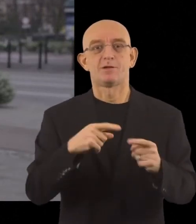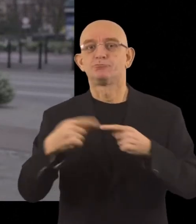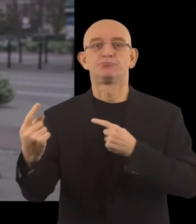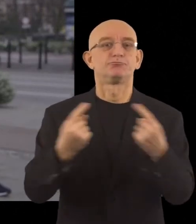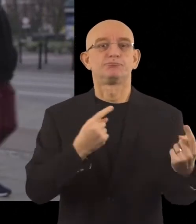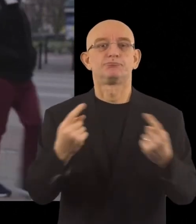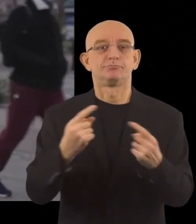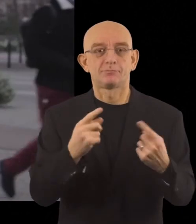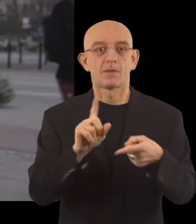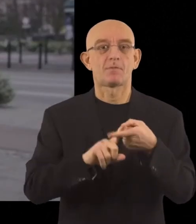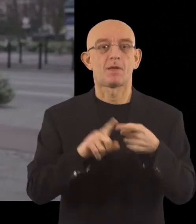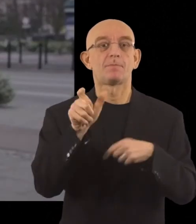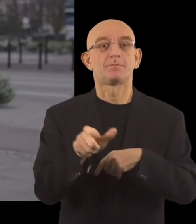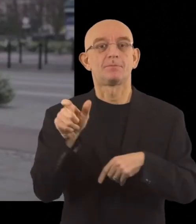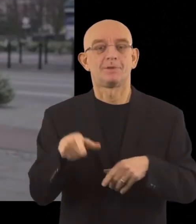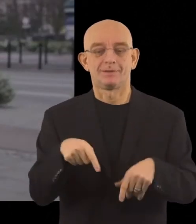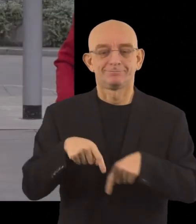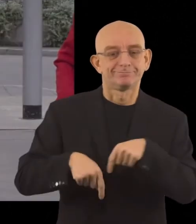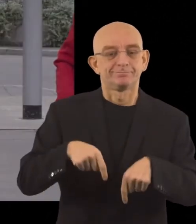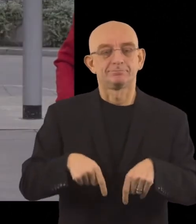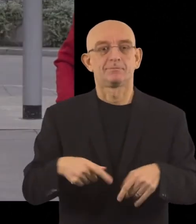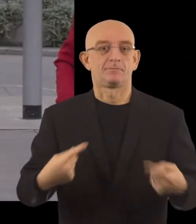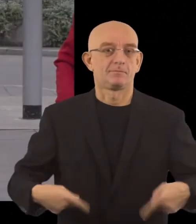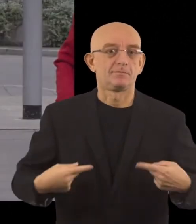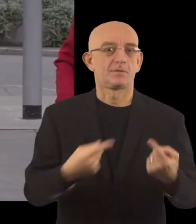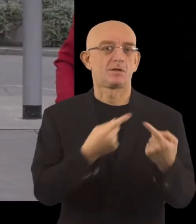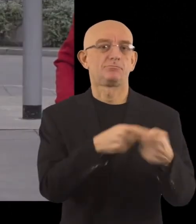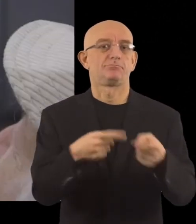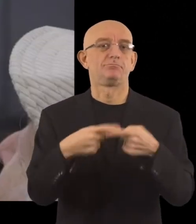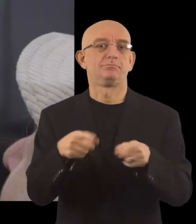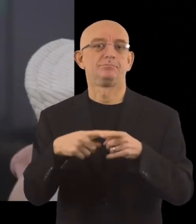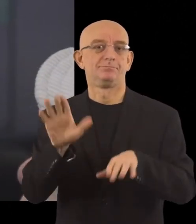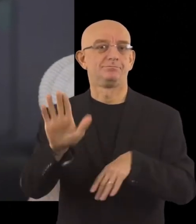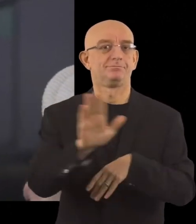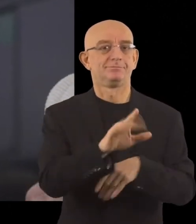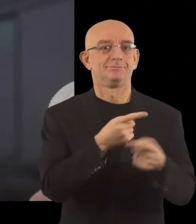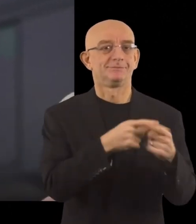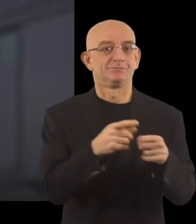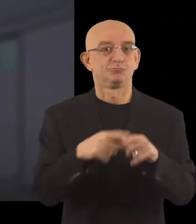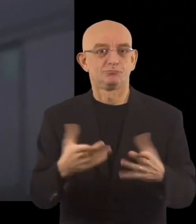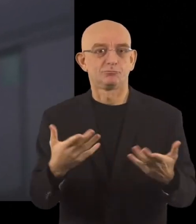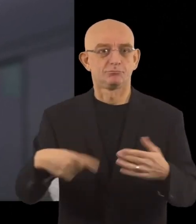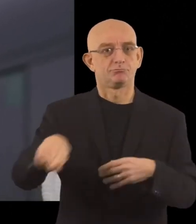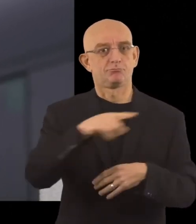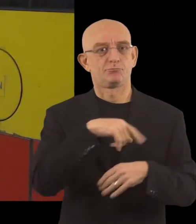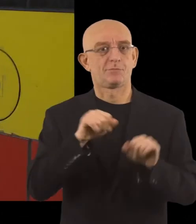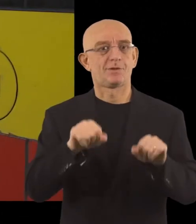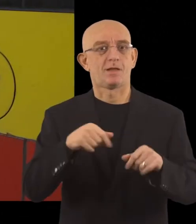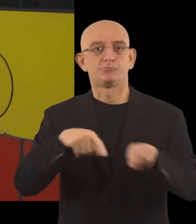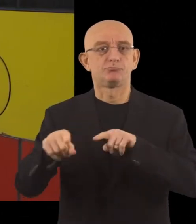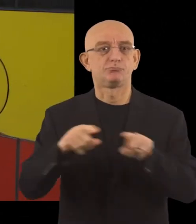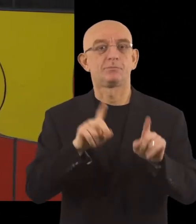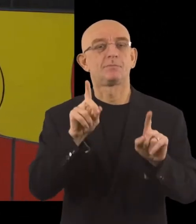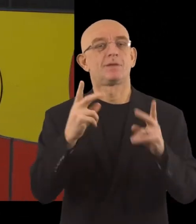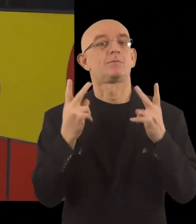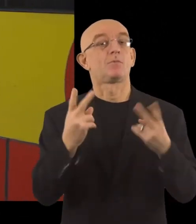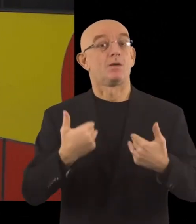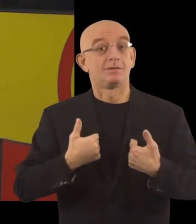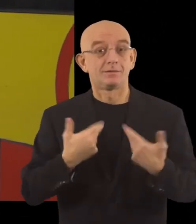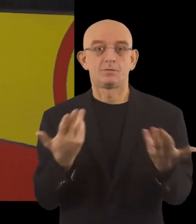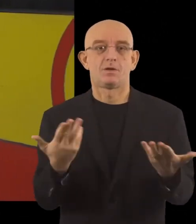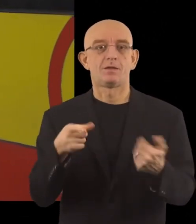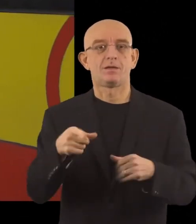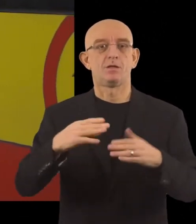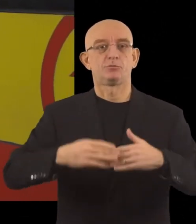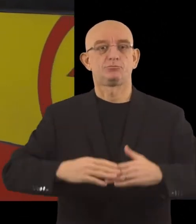impairments. Przystosowywane dla niepełnosprawnych, szczególnie dla niepełnosprawnością ruchową. Perhaps the most important